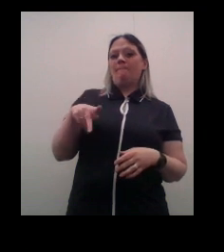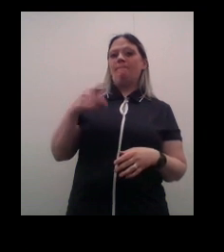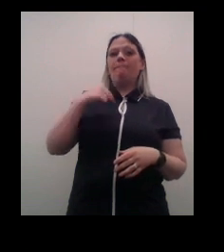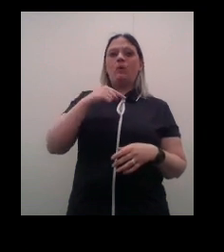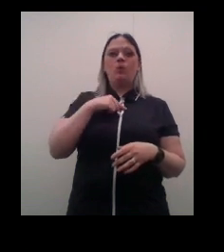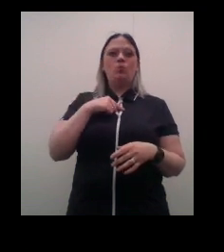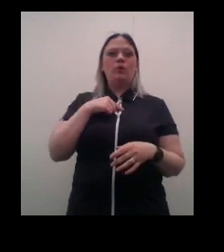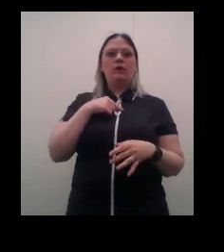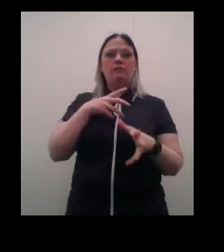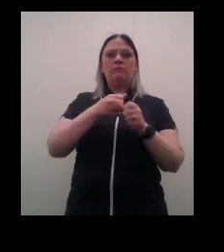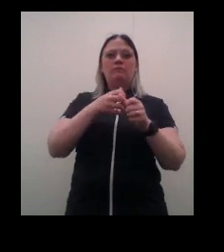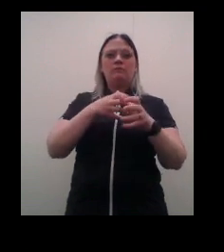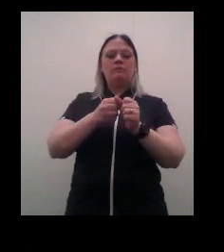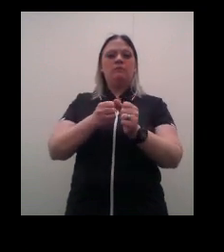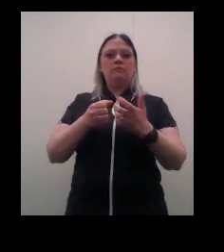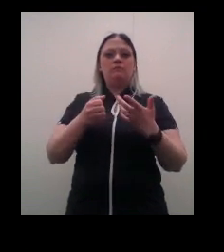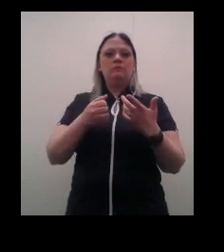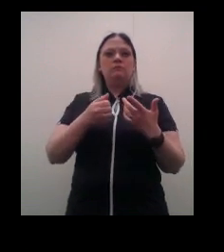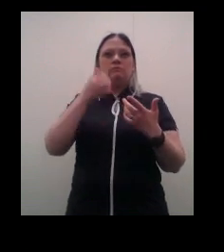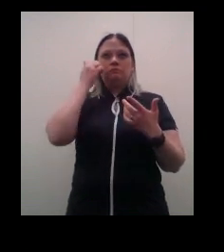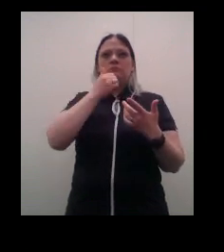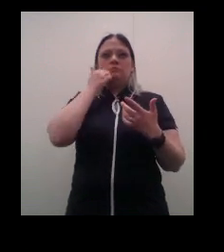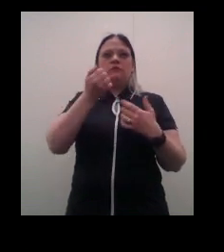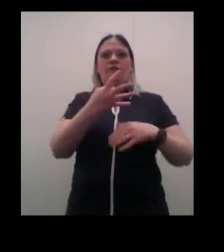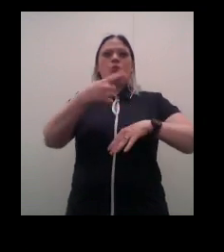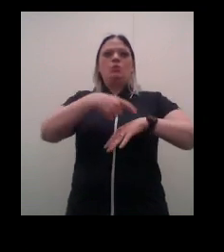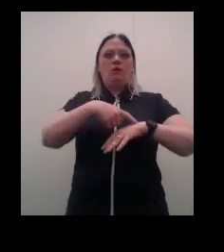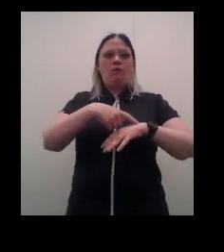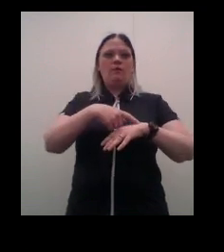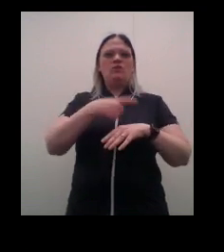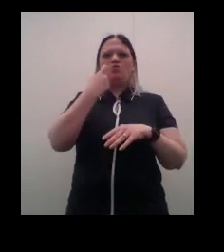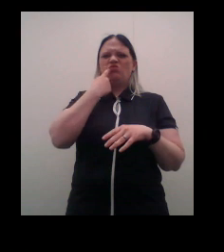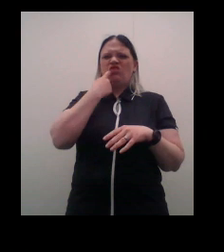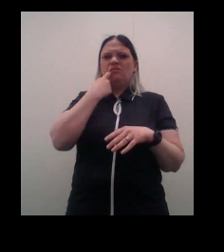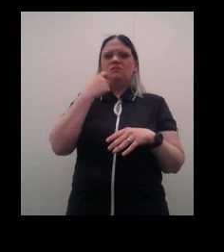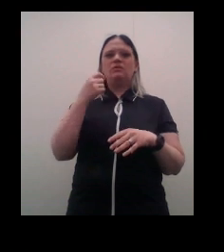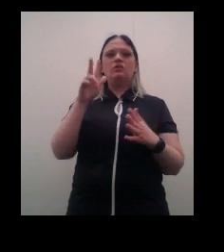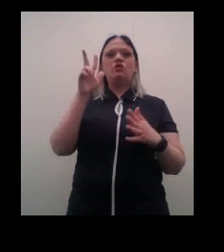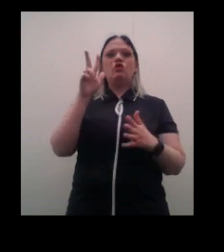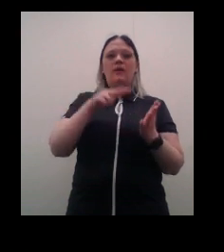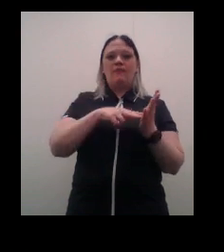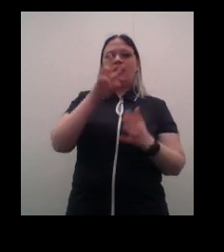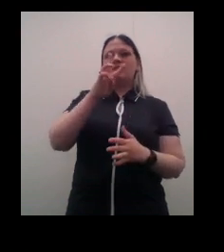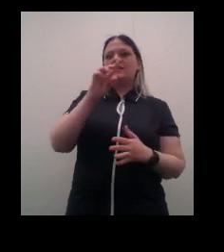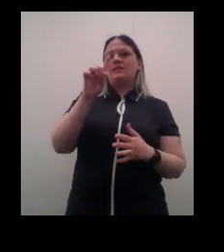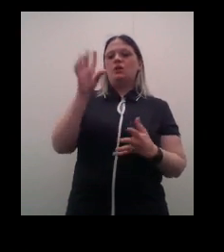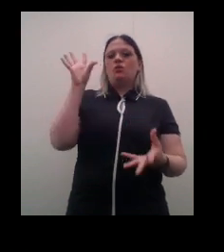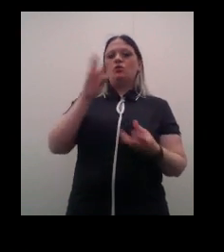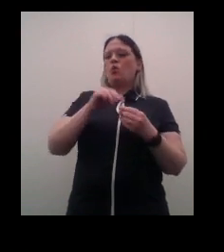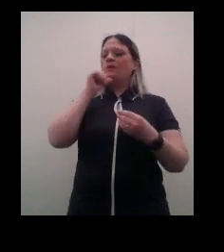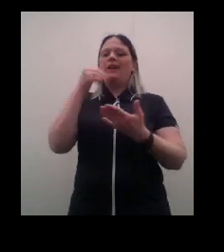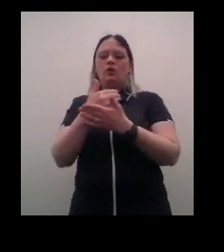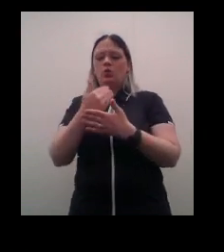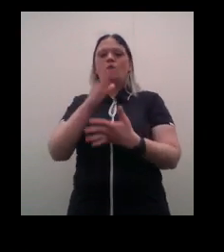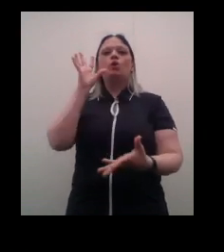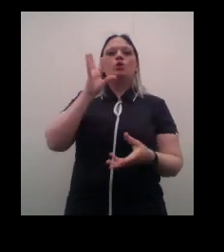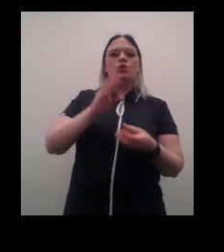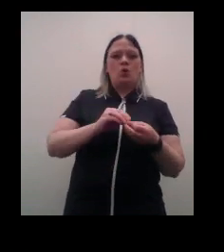couple times a day. It was updated just recently to show the 3,061 new cases, or total cases, not new cases, out